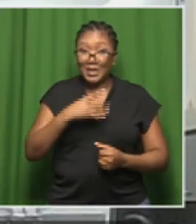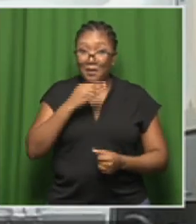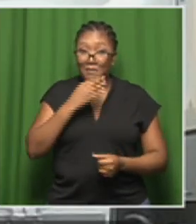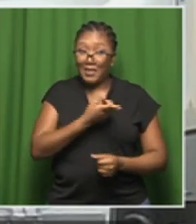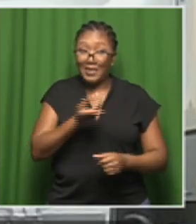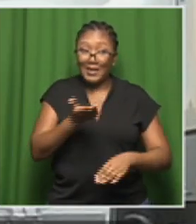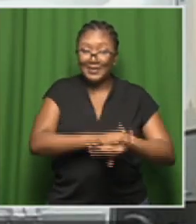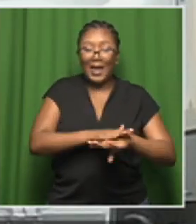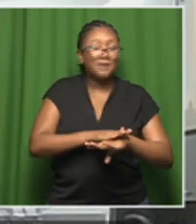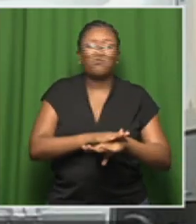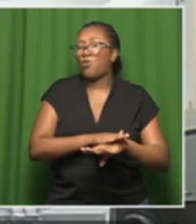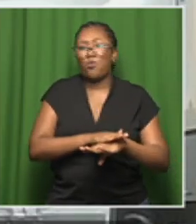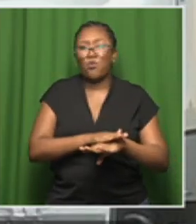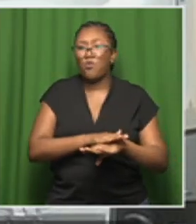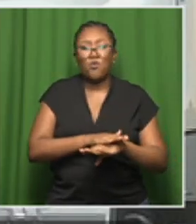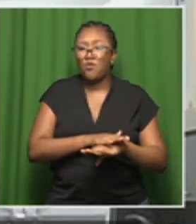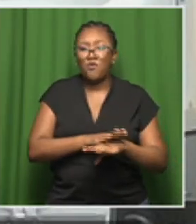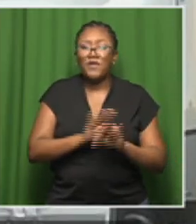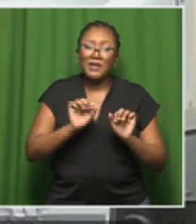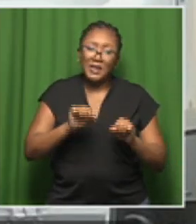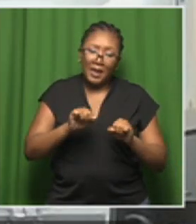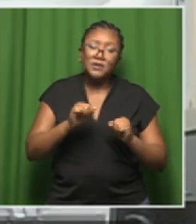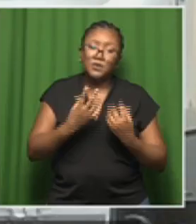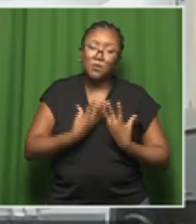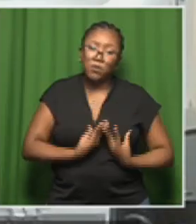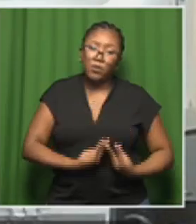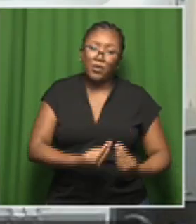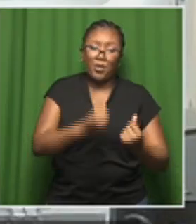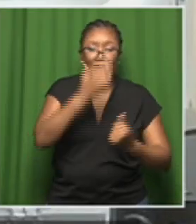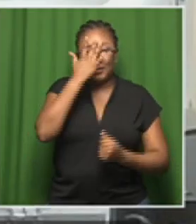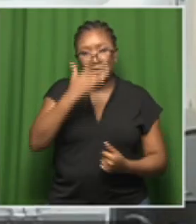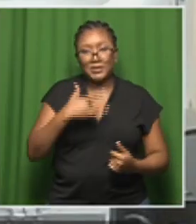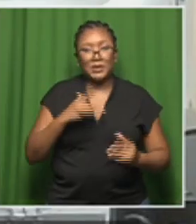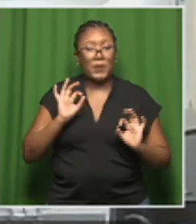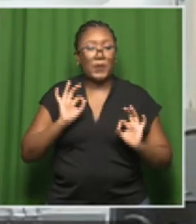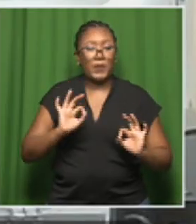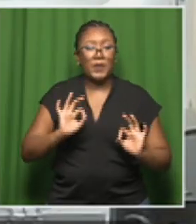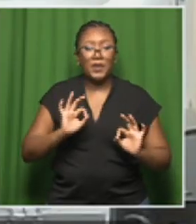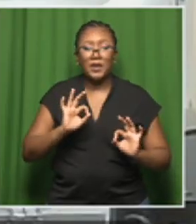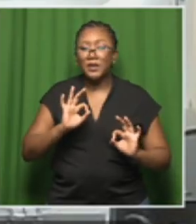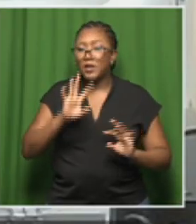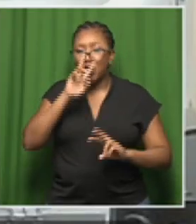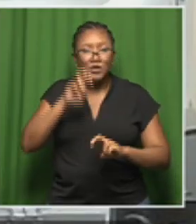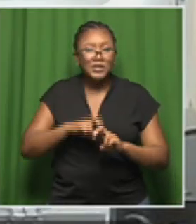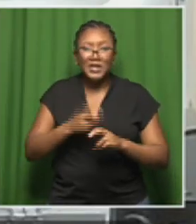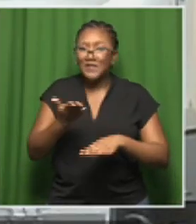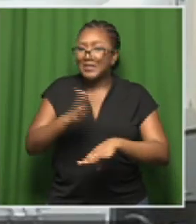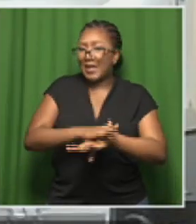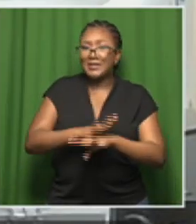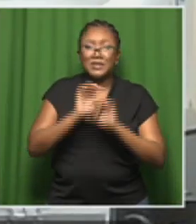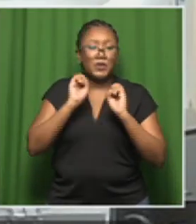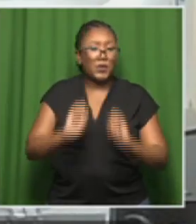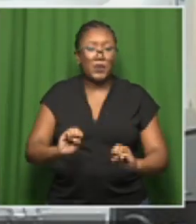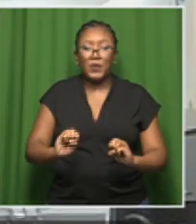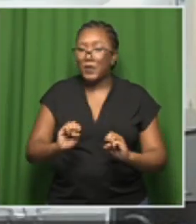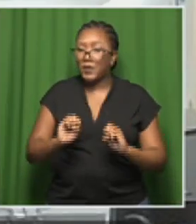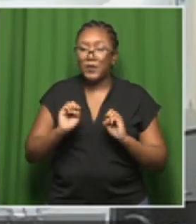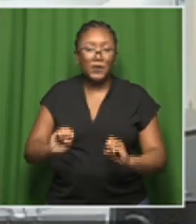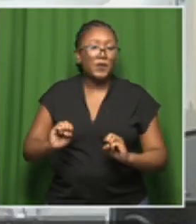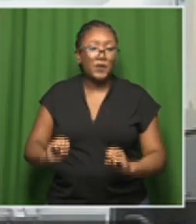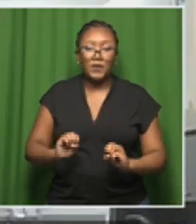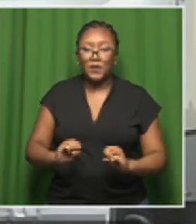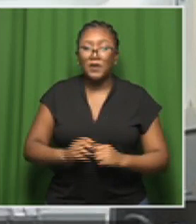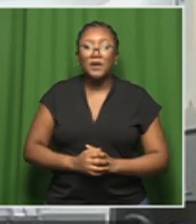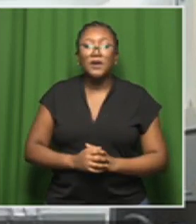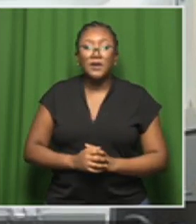few complications and certainly absolutely no deaths due to rubella